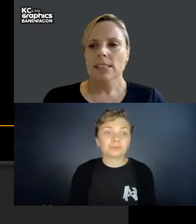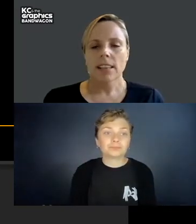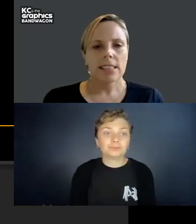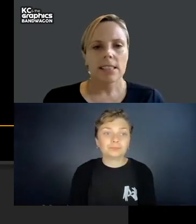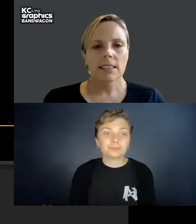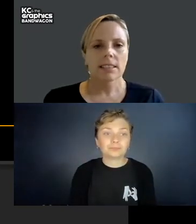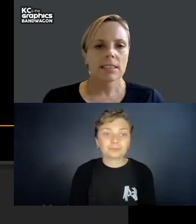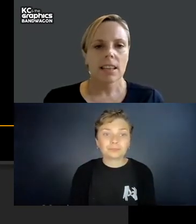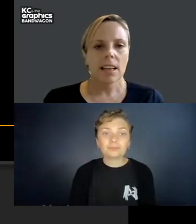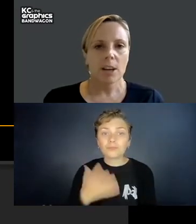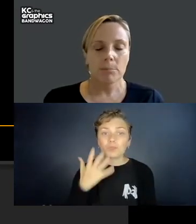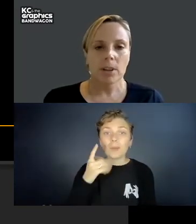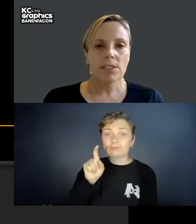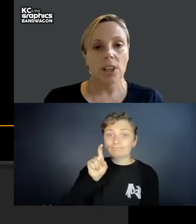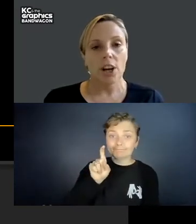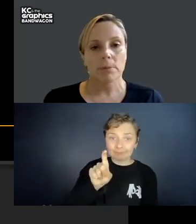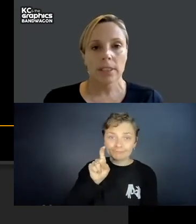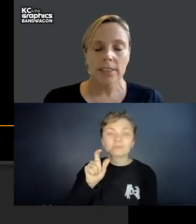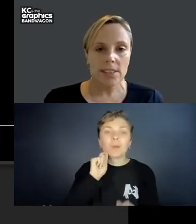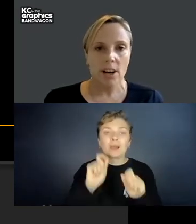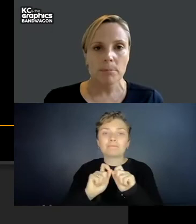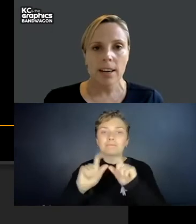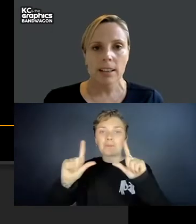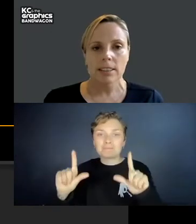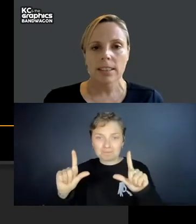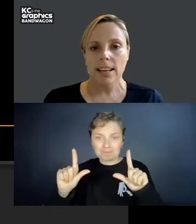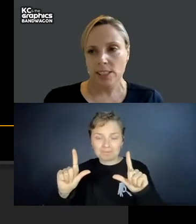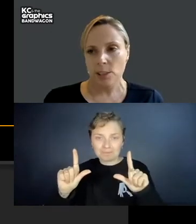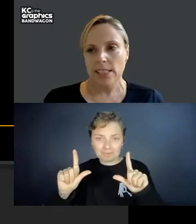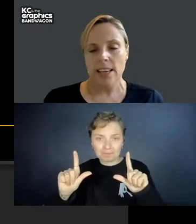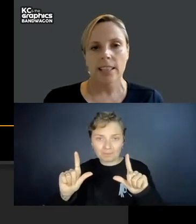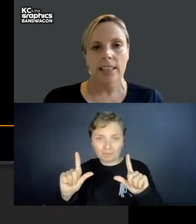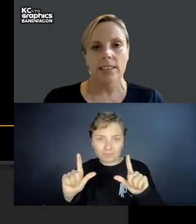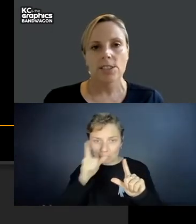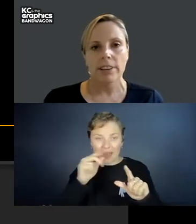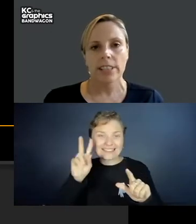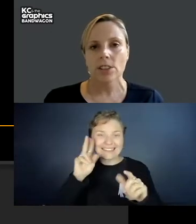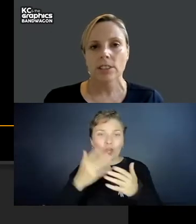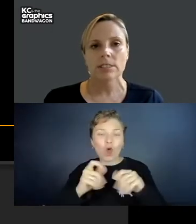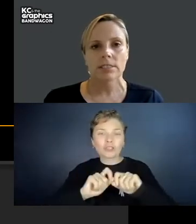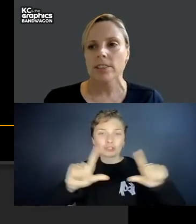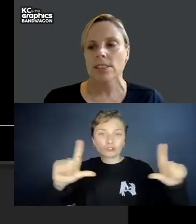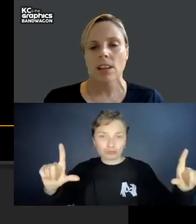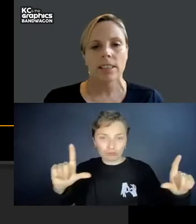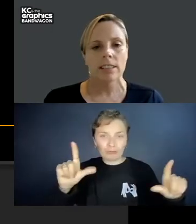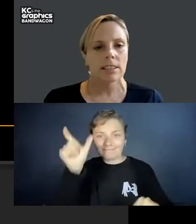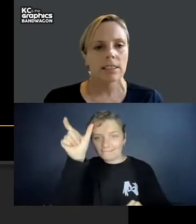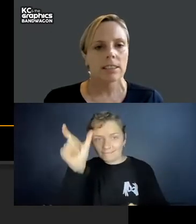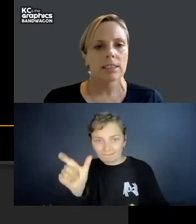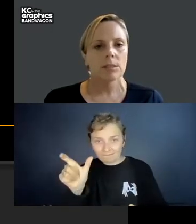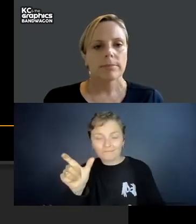Once selected, a box will open in the sidebar, as can be seen in the screenshot on the slide.